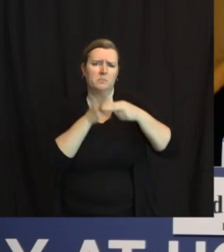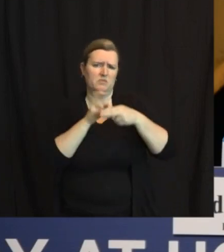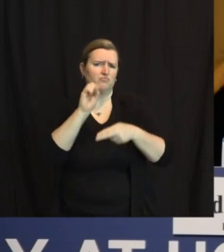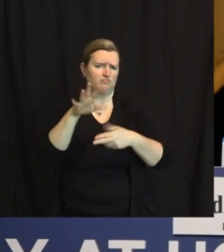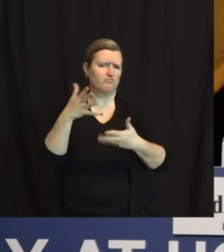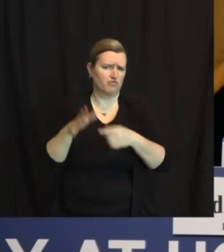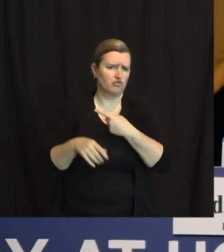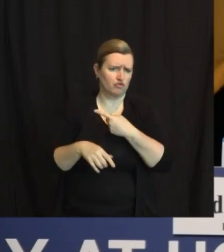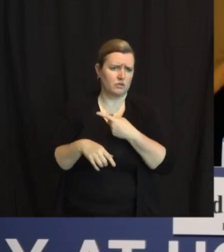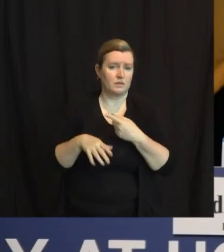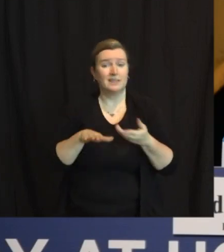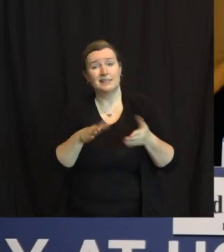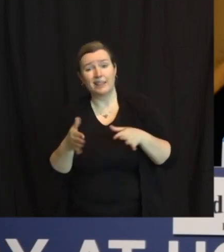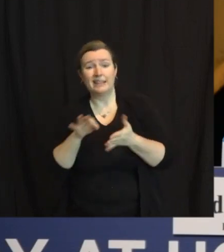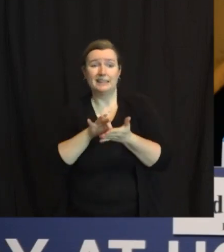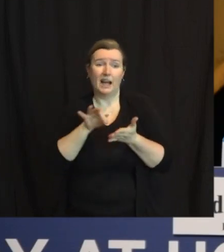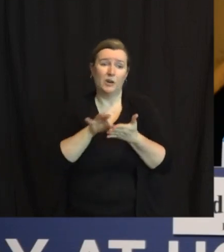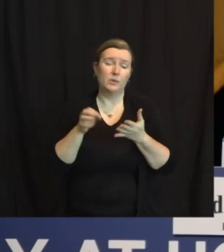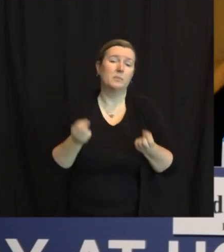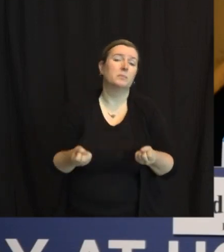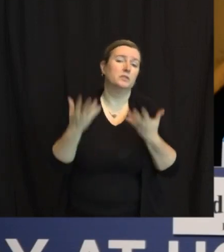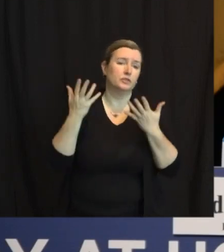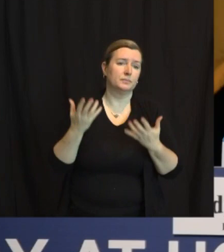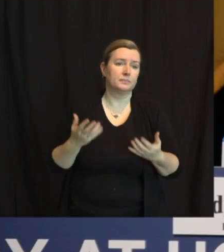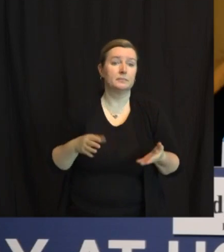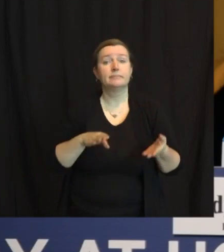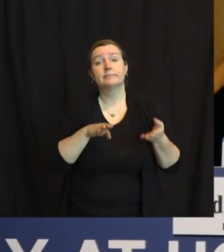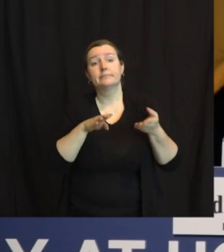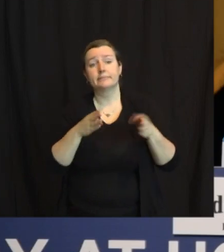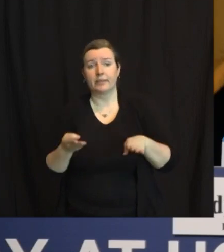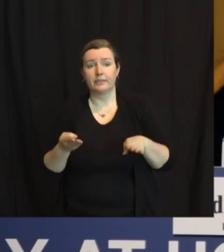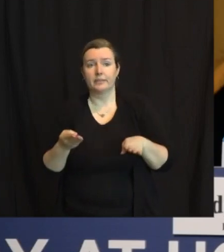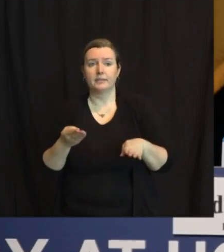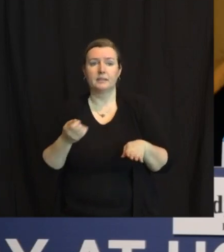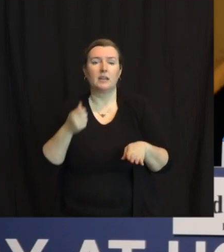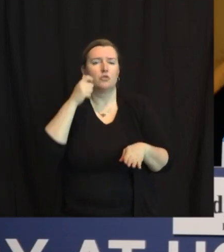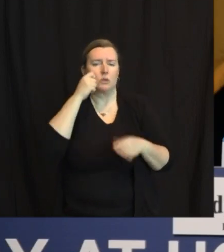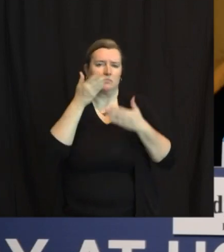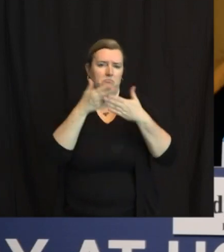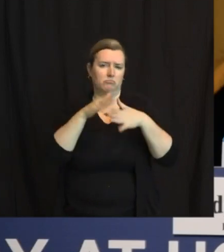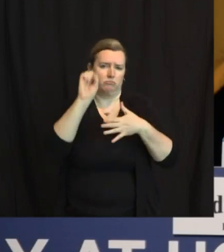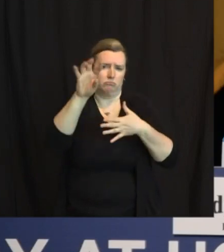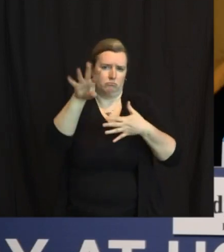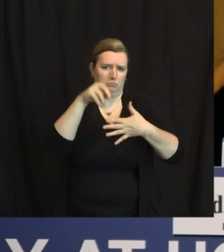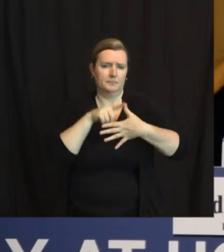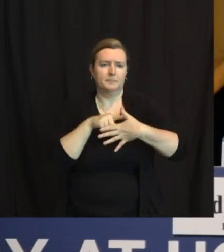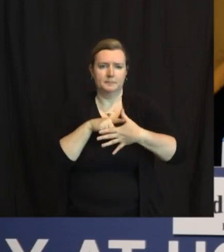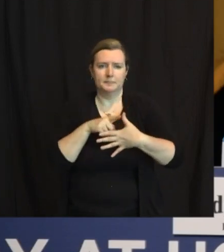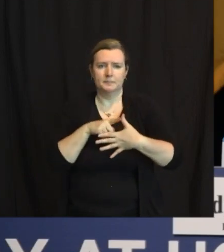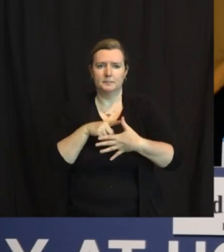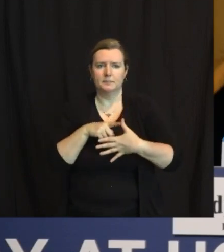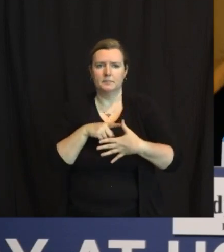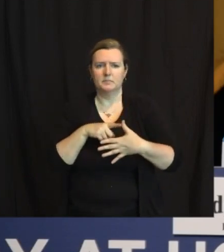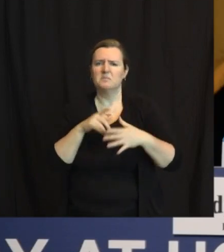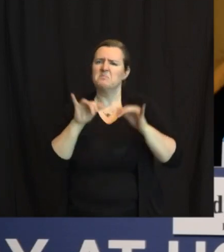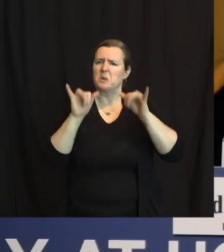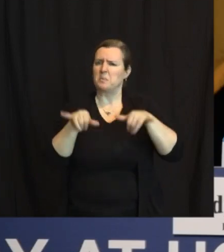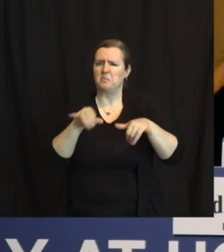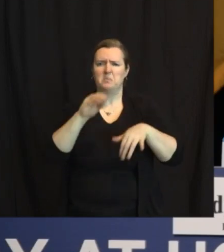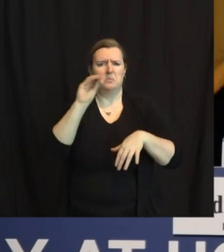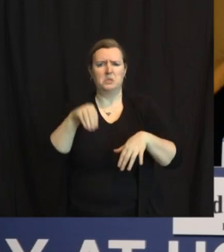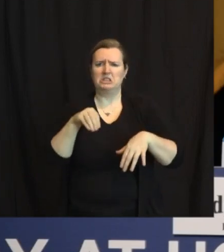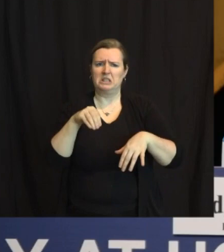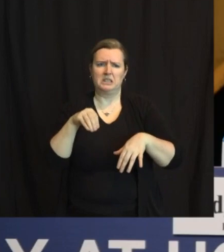counts today, but in terms of the deaths, the breakdown by race and ethnicity is basically unchanged.